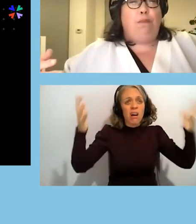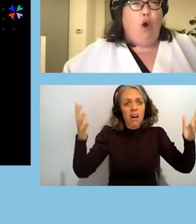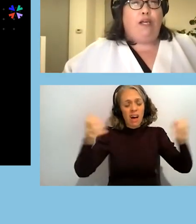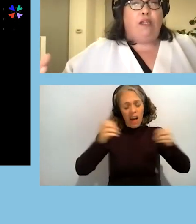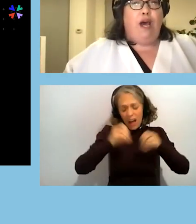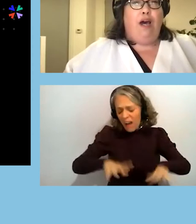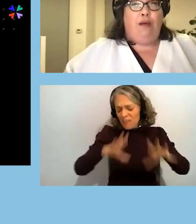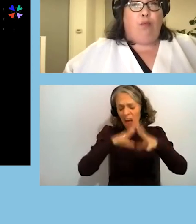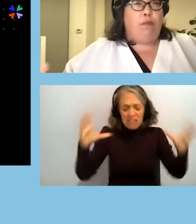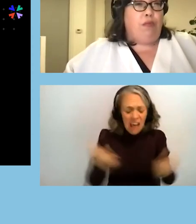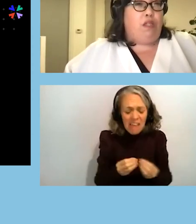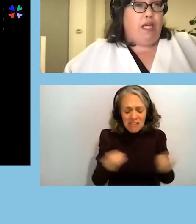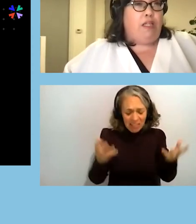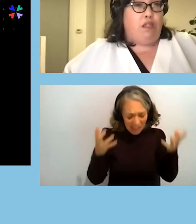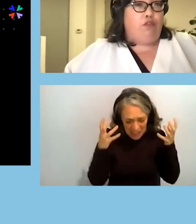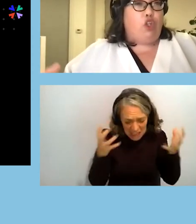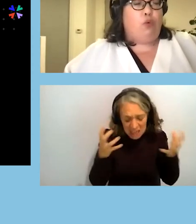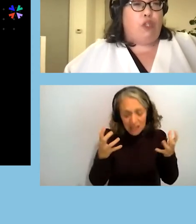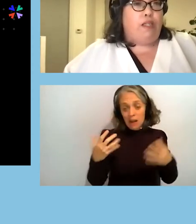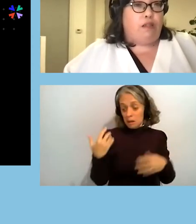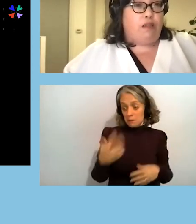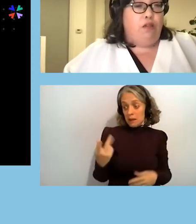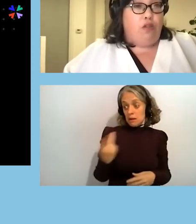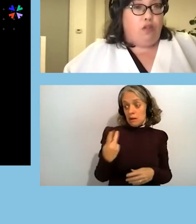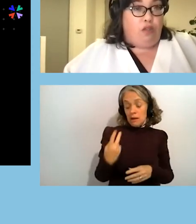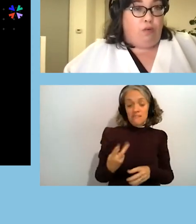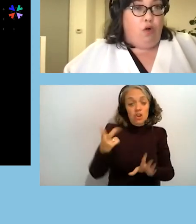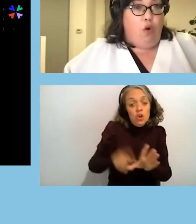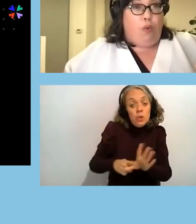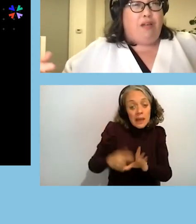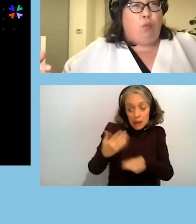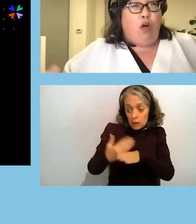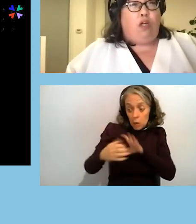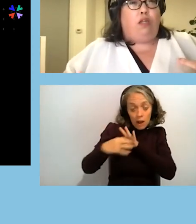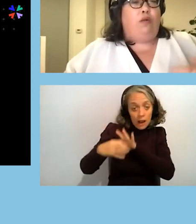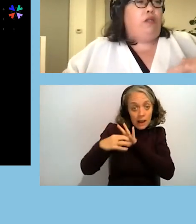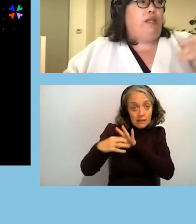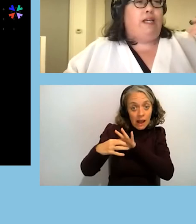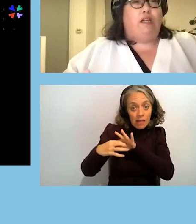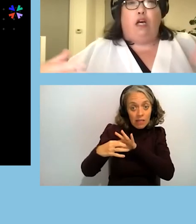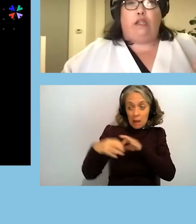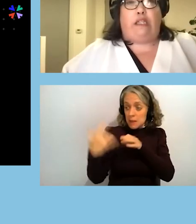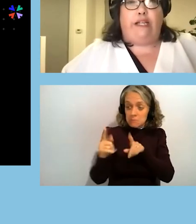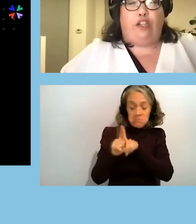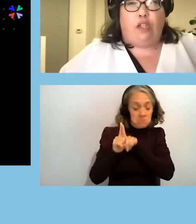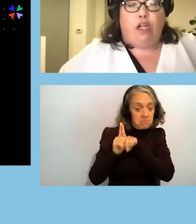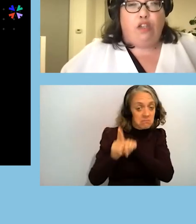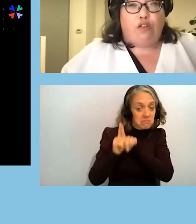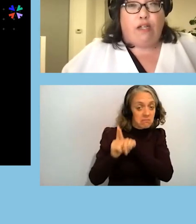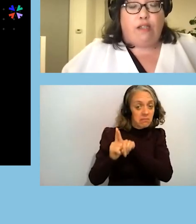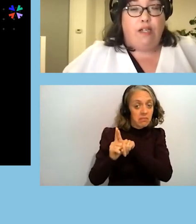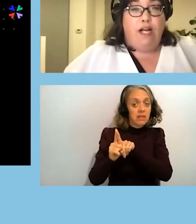By this point in time, we've been together for 2 years. So we had worked closely. I started